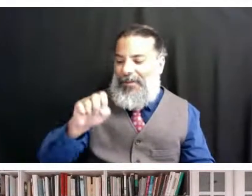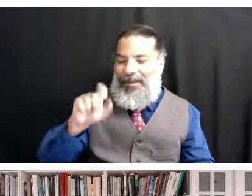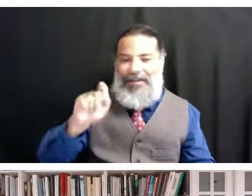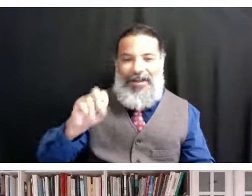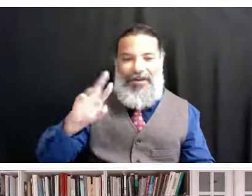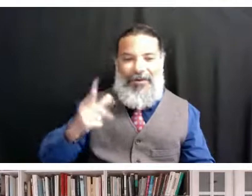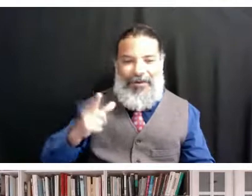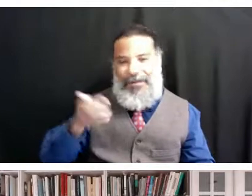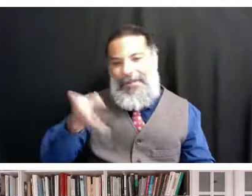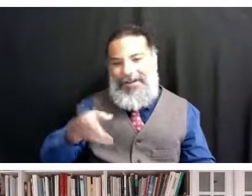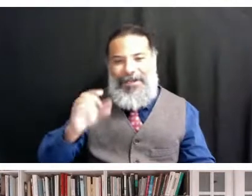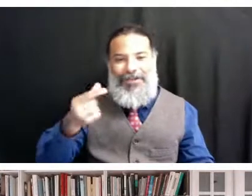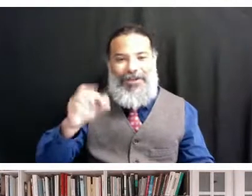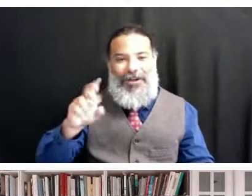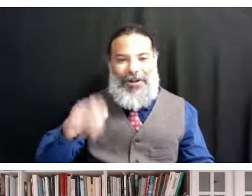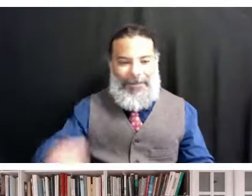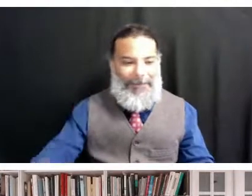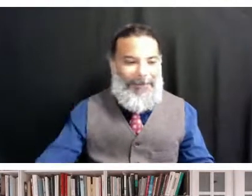thepealcenter.org/garden.